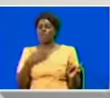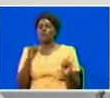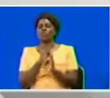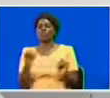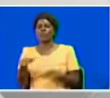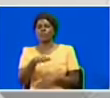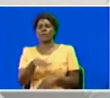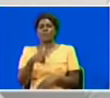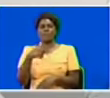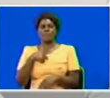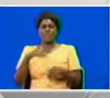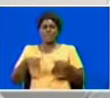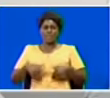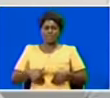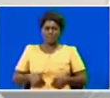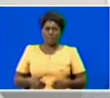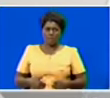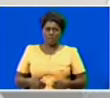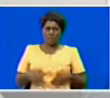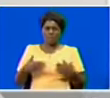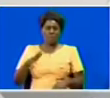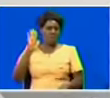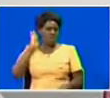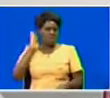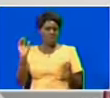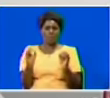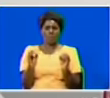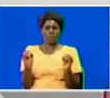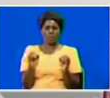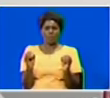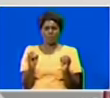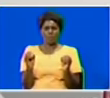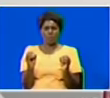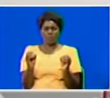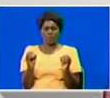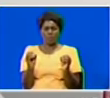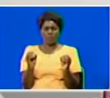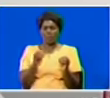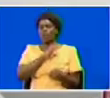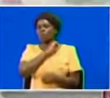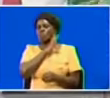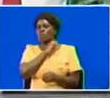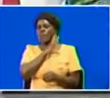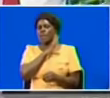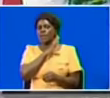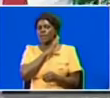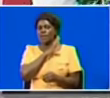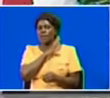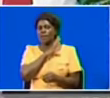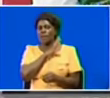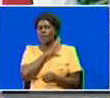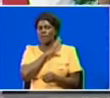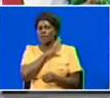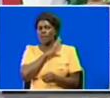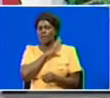got tired. I got tired of not being listened to. I used to protest and go outside parliament and present a petition, they threw it in the dustbin. I went protest against